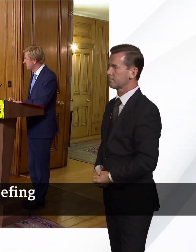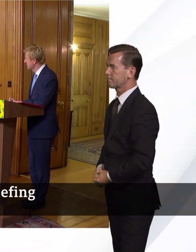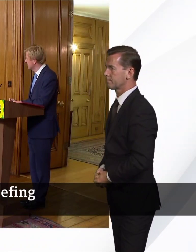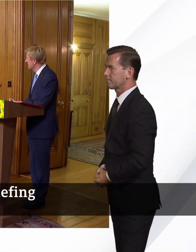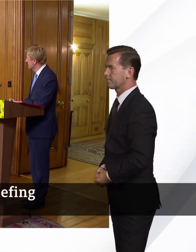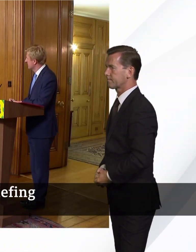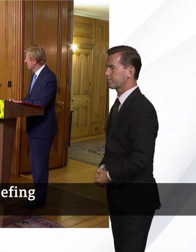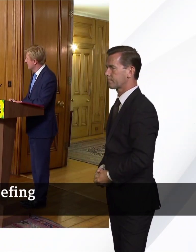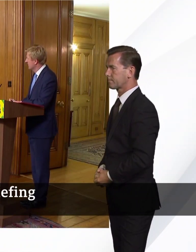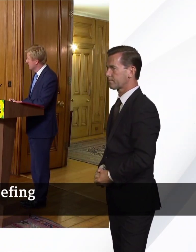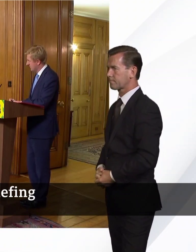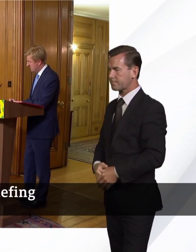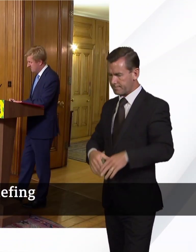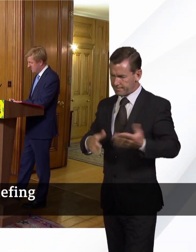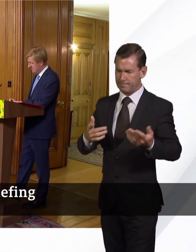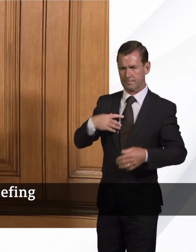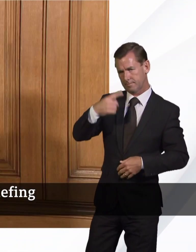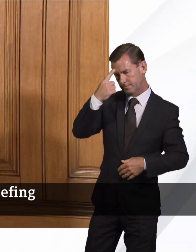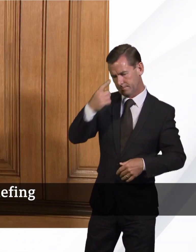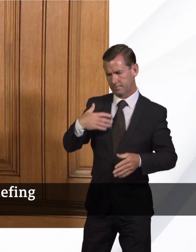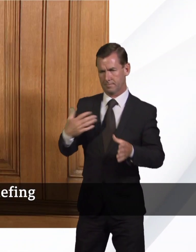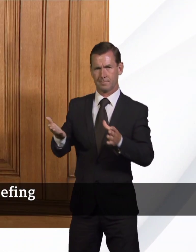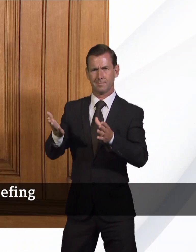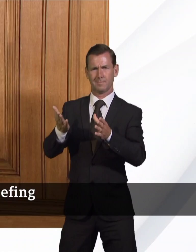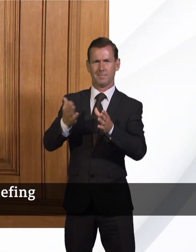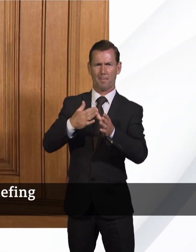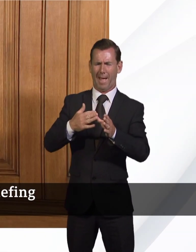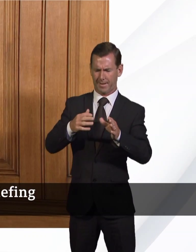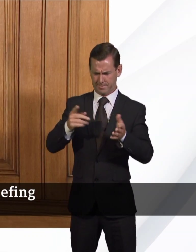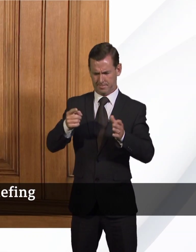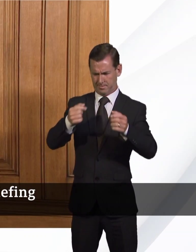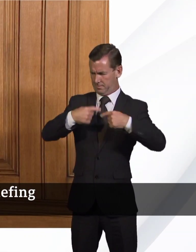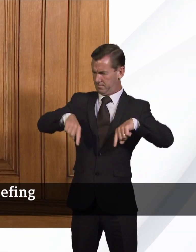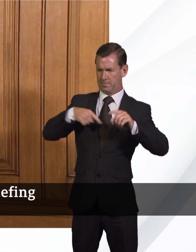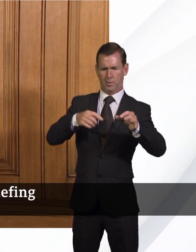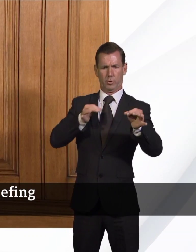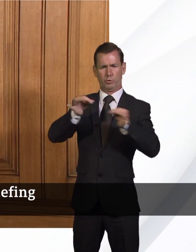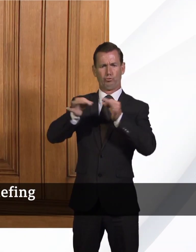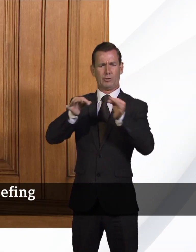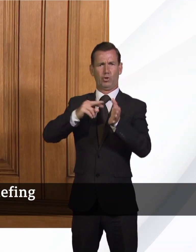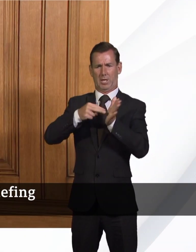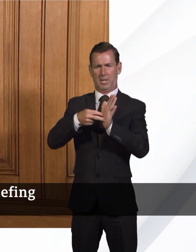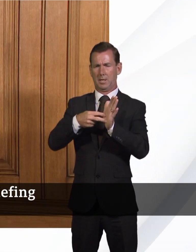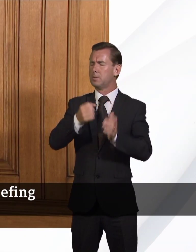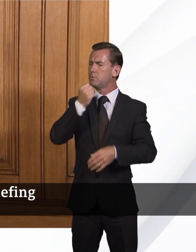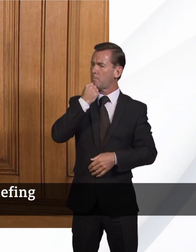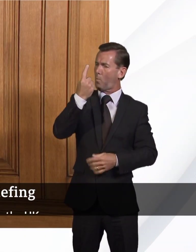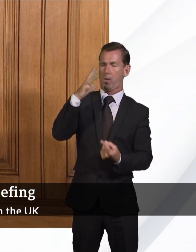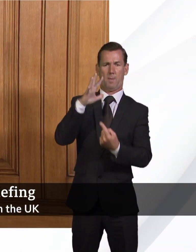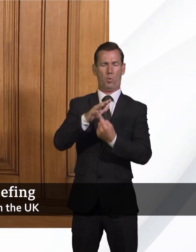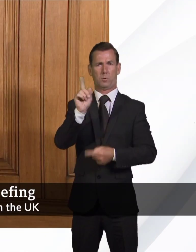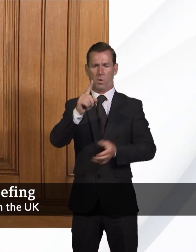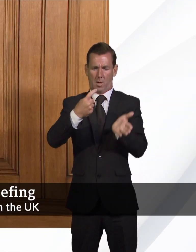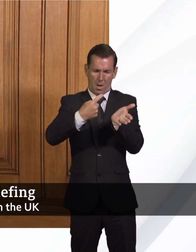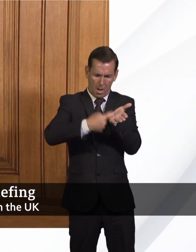maybe going back to the first principle about the overall strategy, what's important is to keep the R